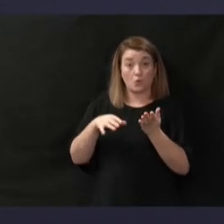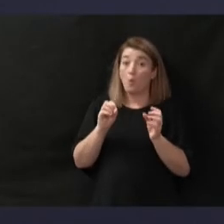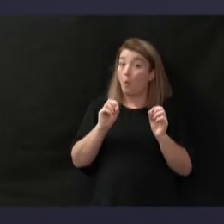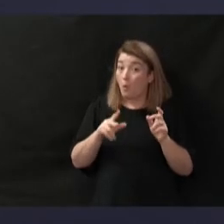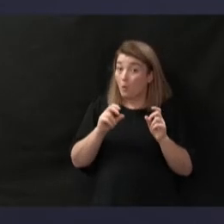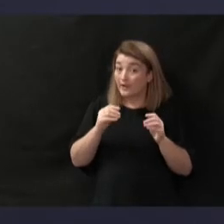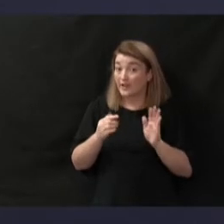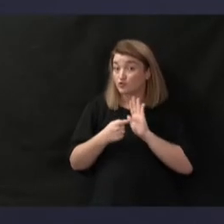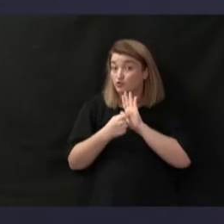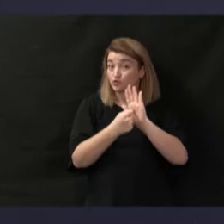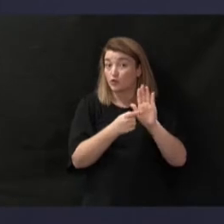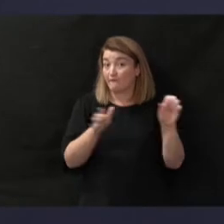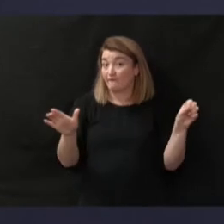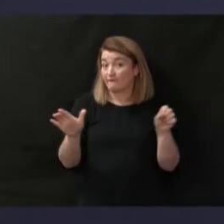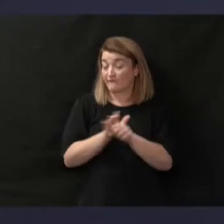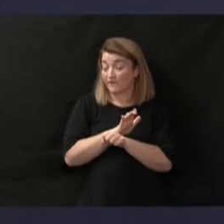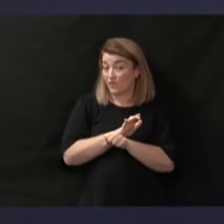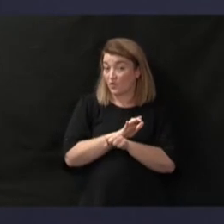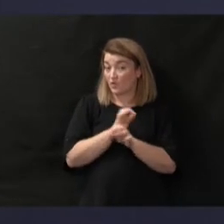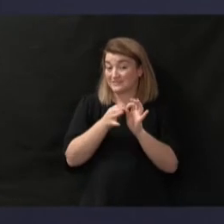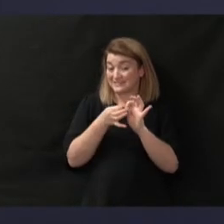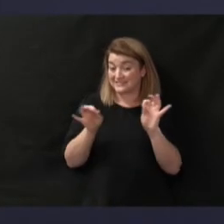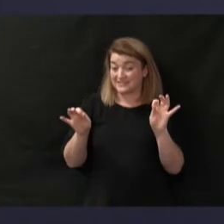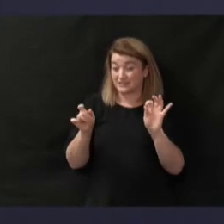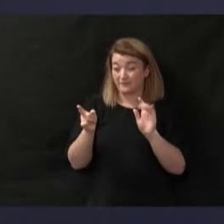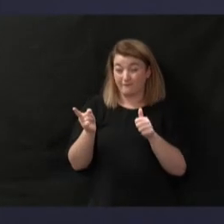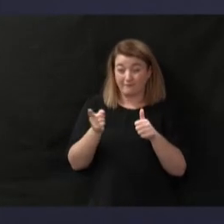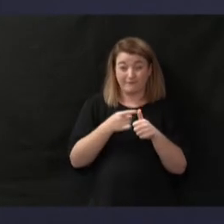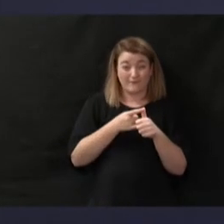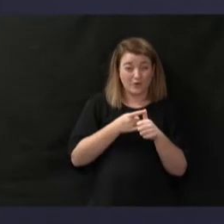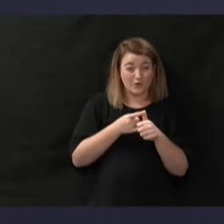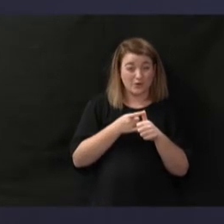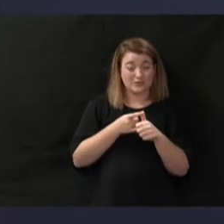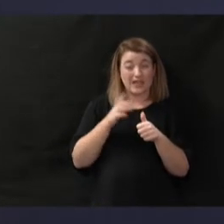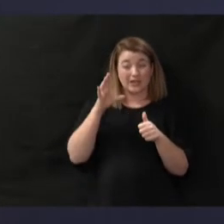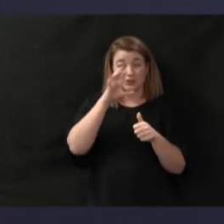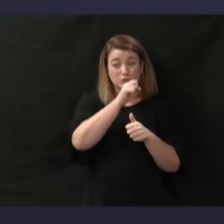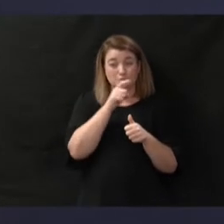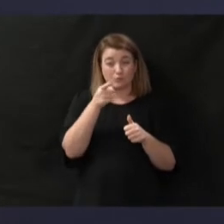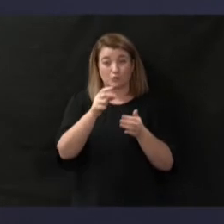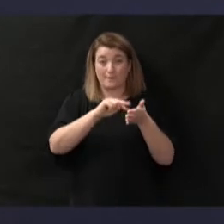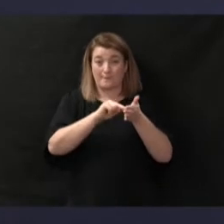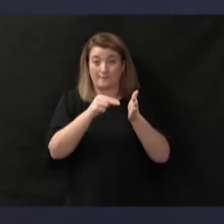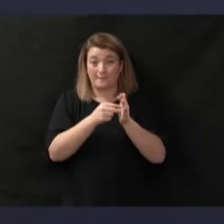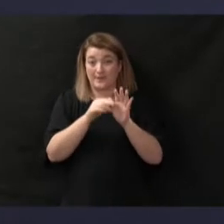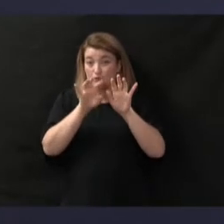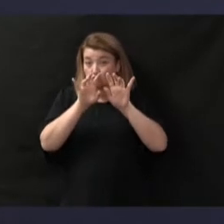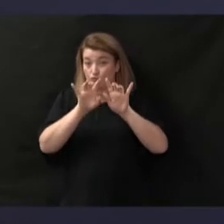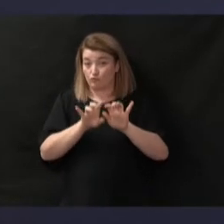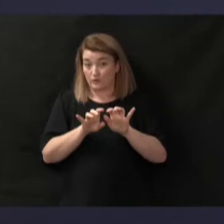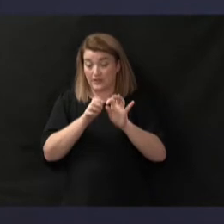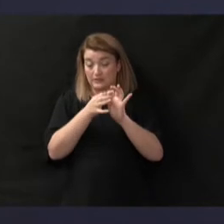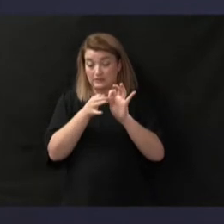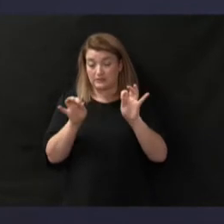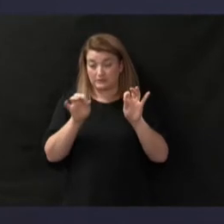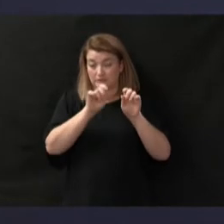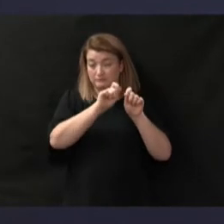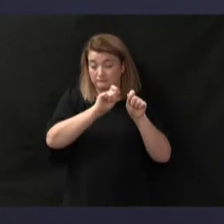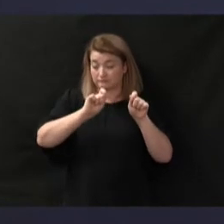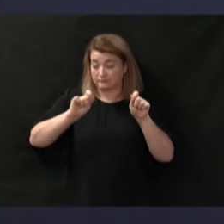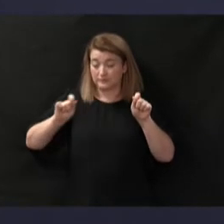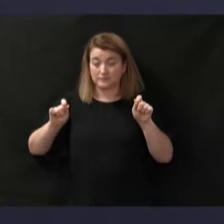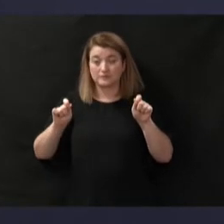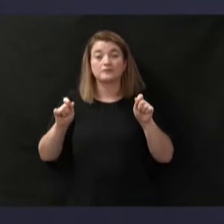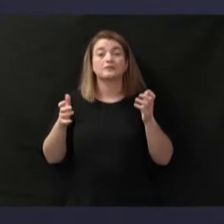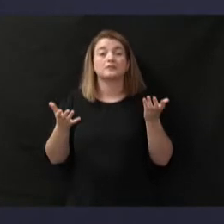I'm assuming that means to show it to them in written form. probably would not do that. I would